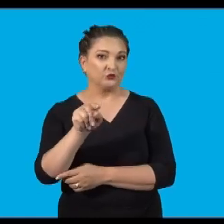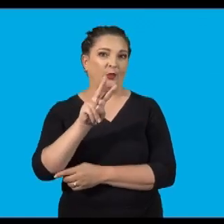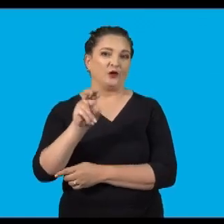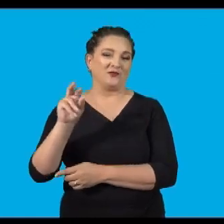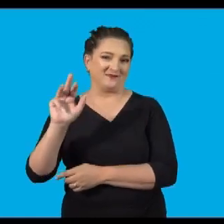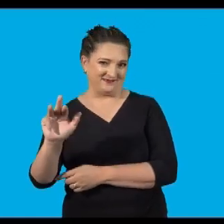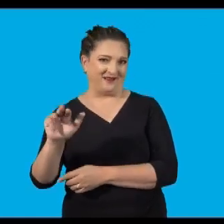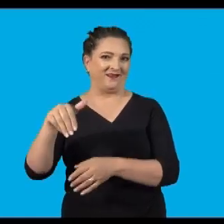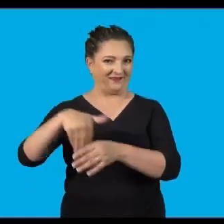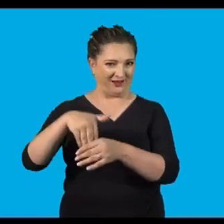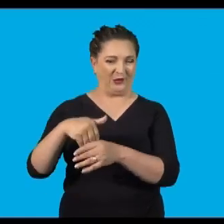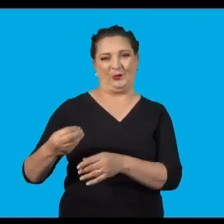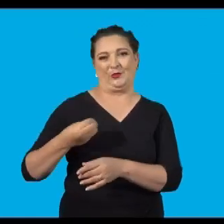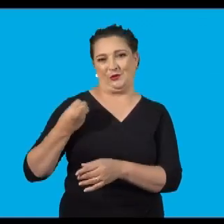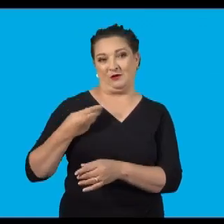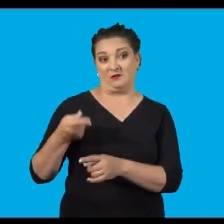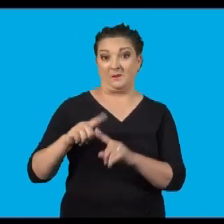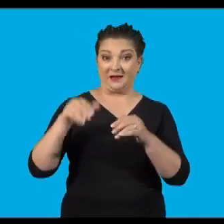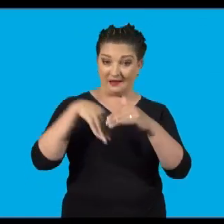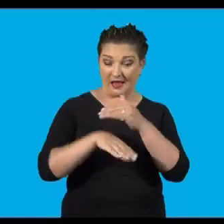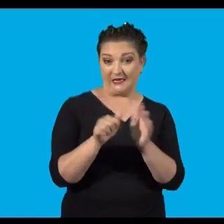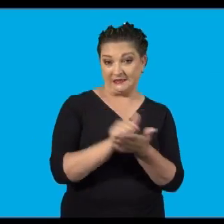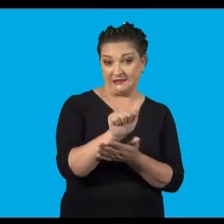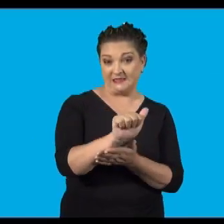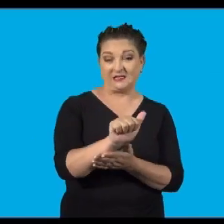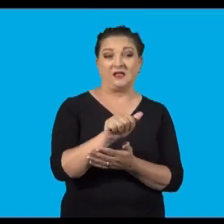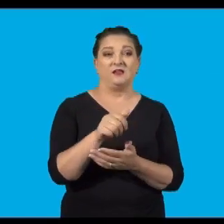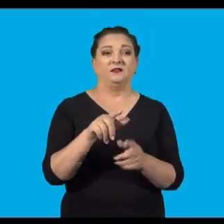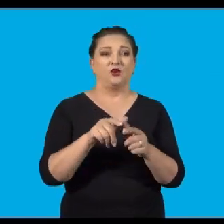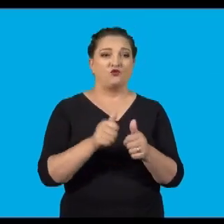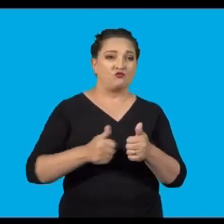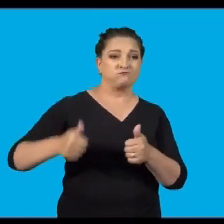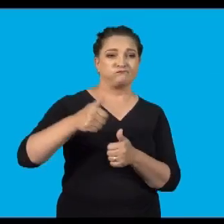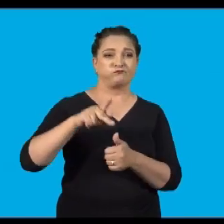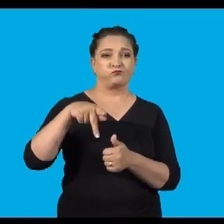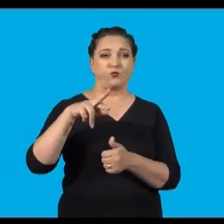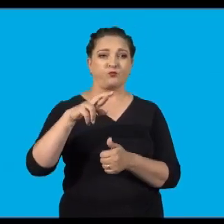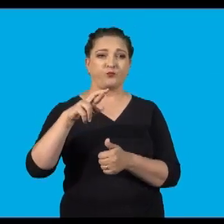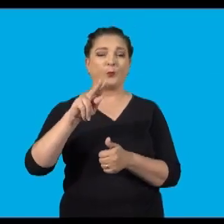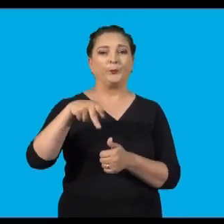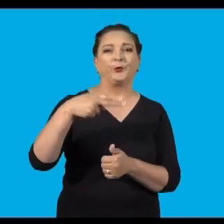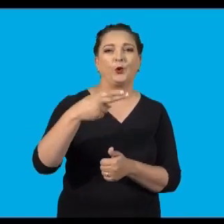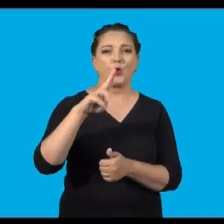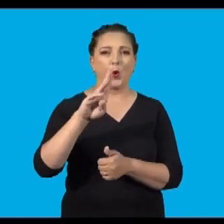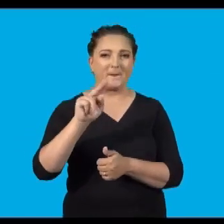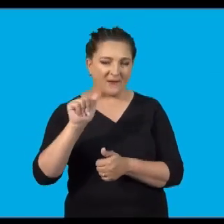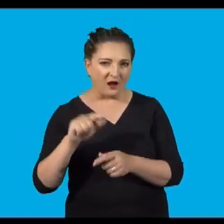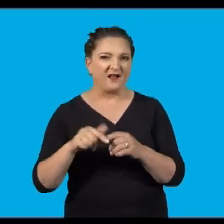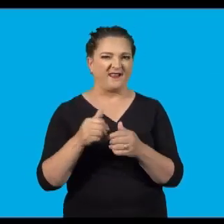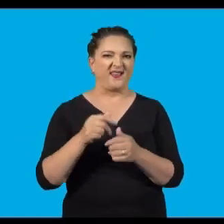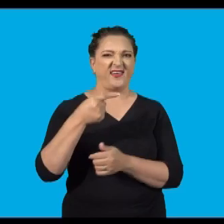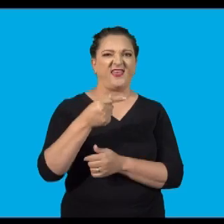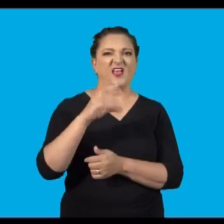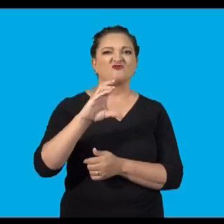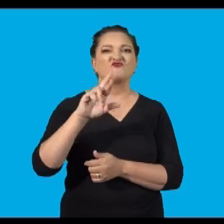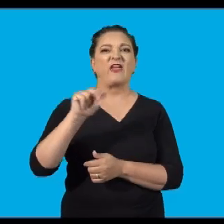and 2009. He played in the Under-16 Grant Kuma Week and the Under-18 Craven Week while still at school.